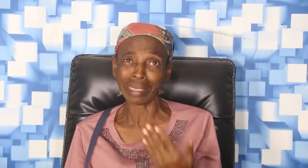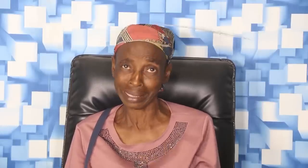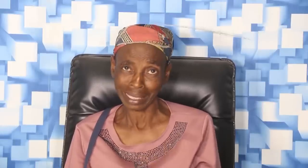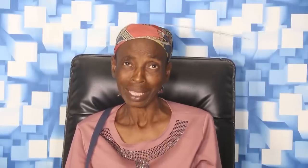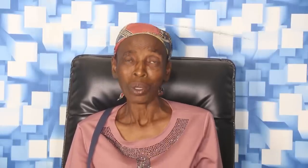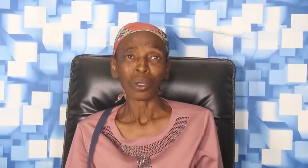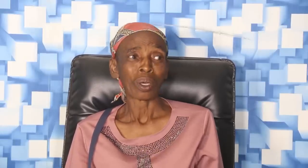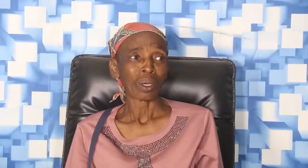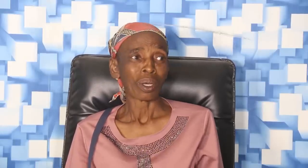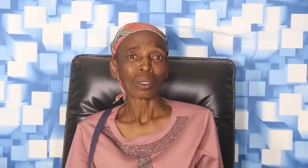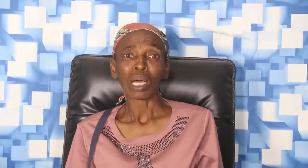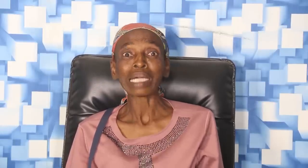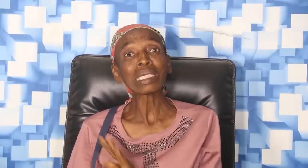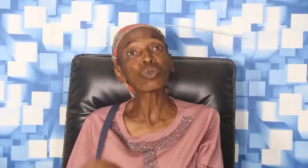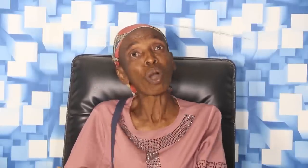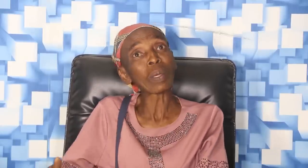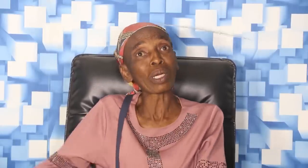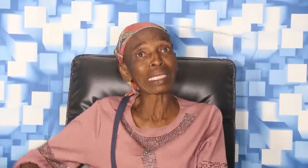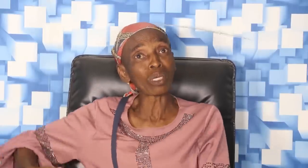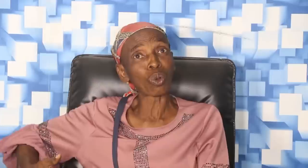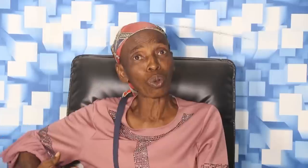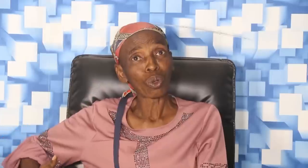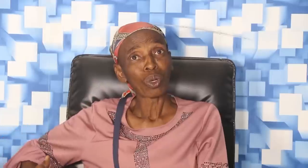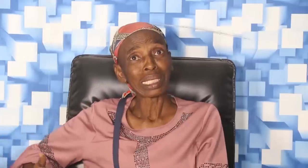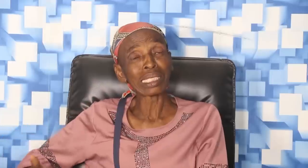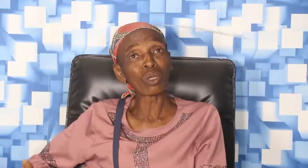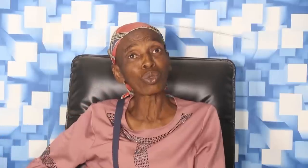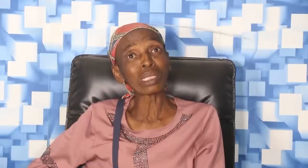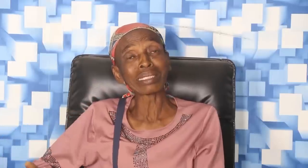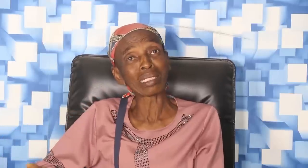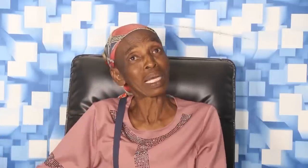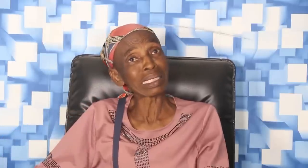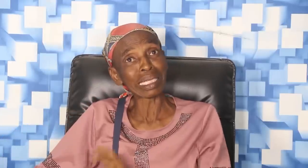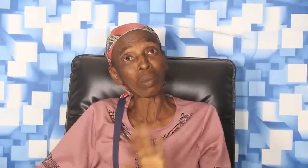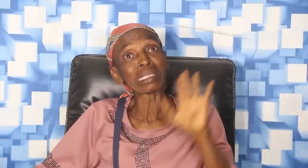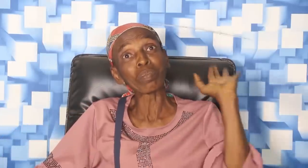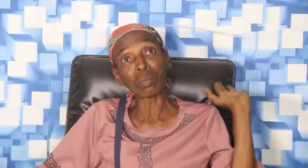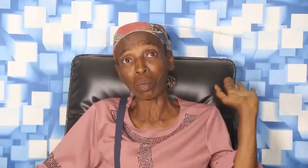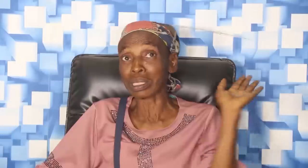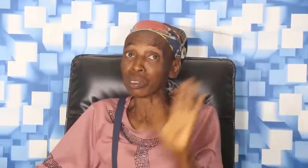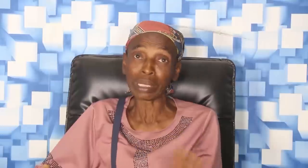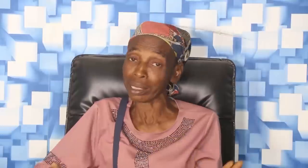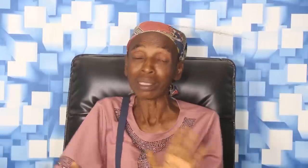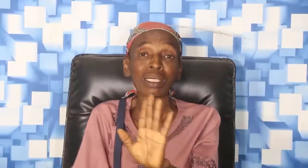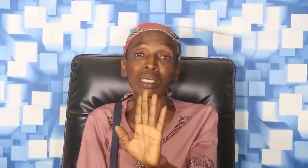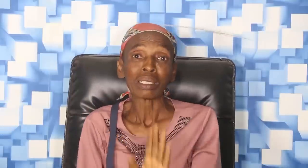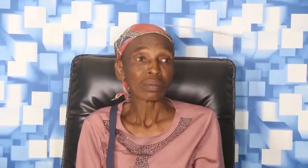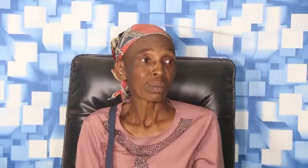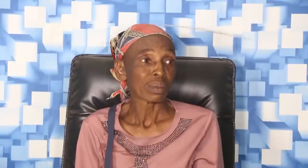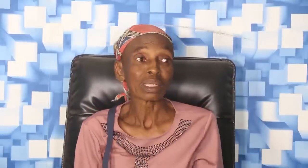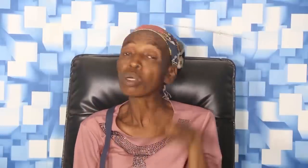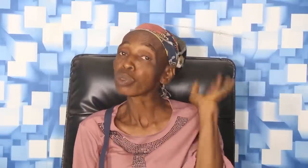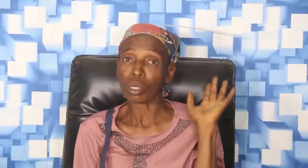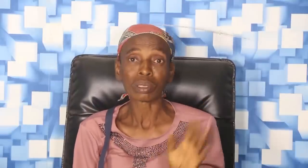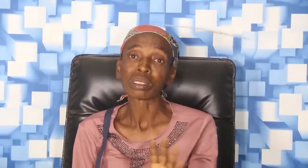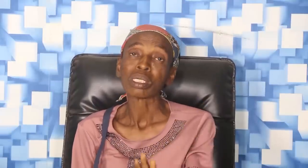was just grace. What about the operation? I didn't do the operation again, no. Hardly. Did not do the transplanting again, but they didn't pay me my money. It's okay. So the 80 million